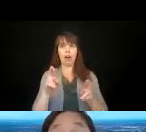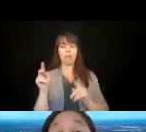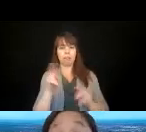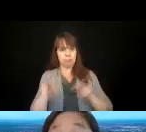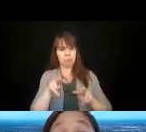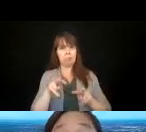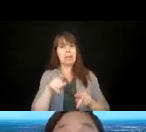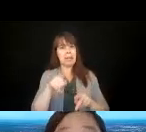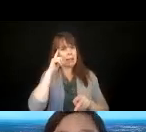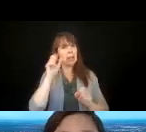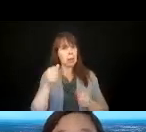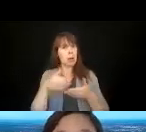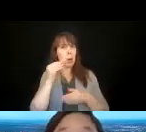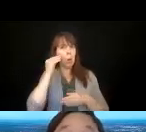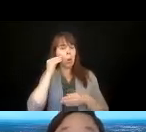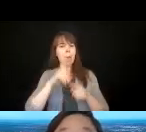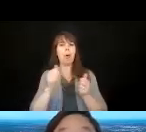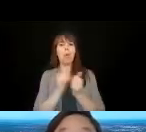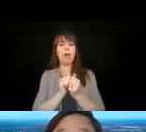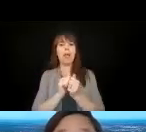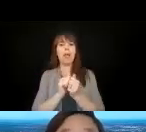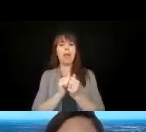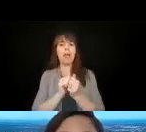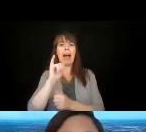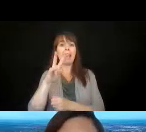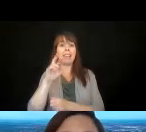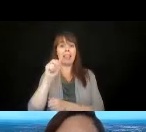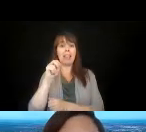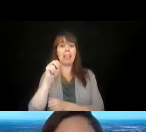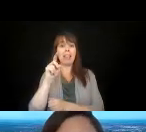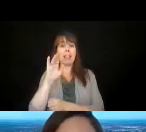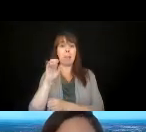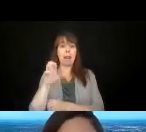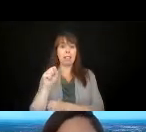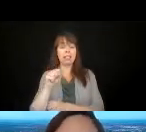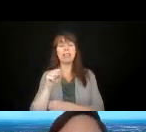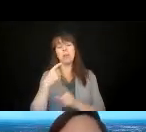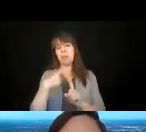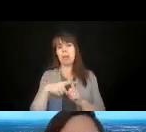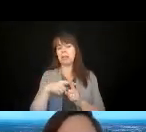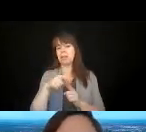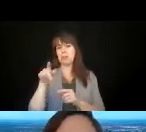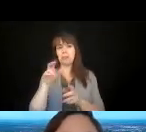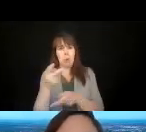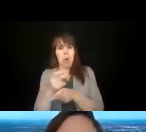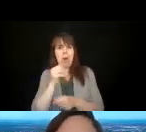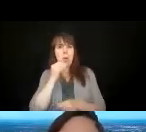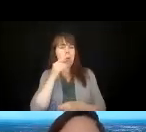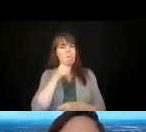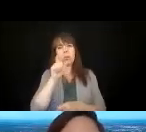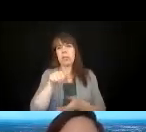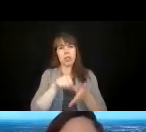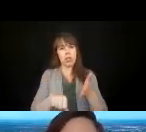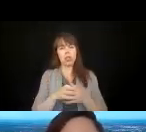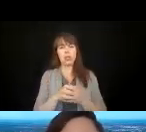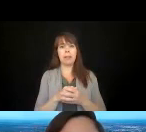safe to go home with IV antibiotics and monitoring at home. He didn't need surgery. And this gentleman was able